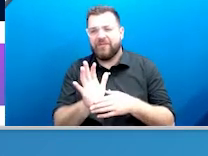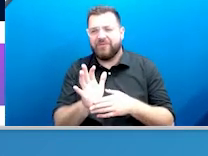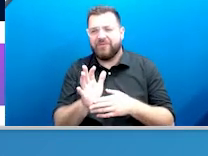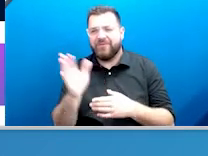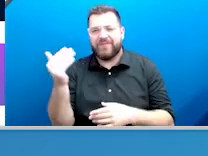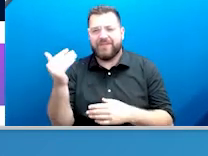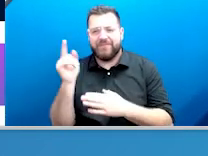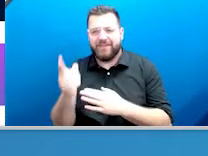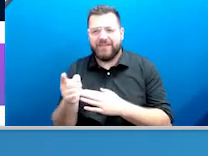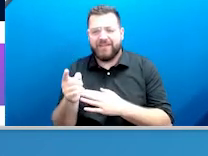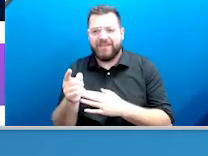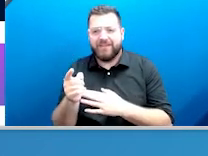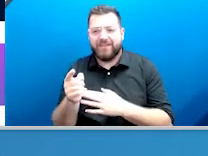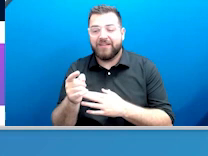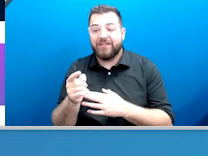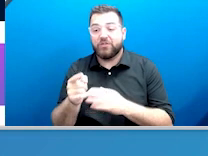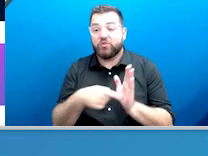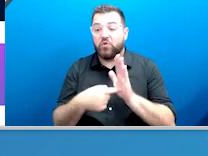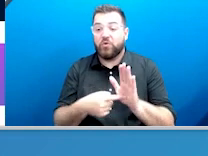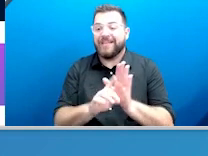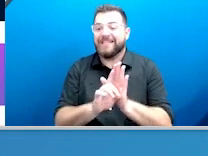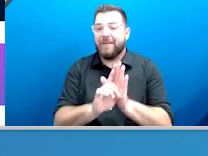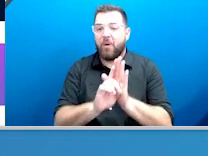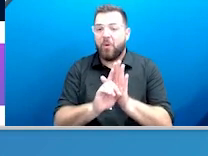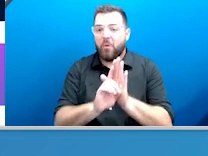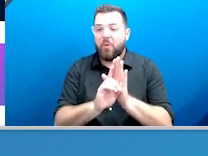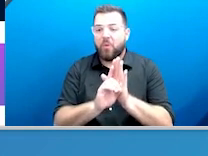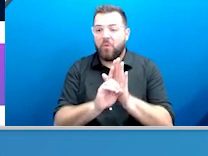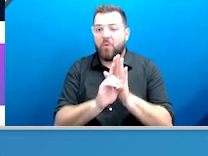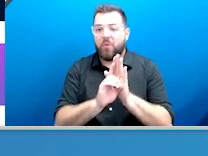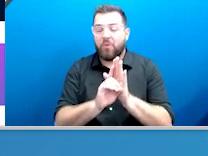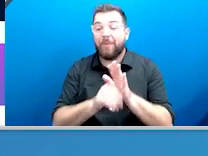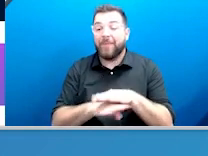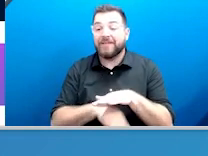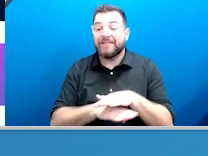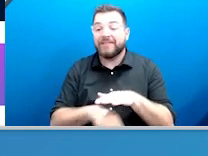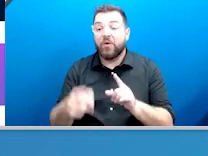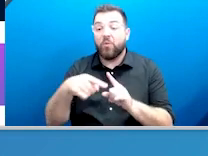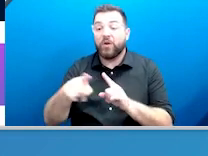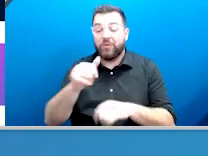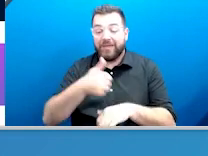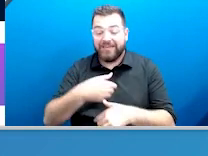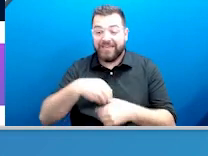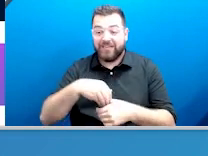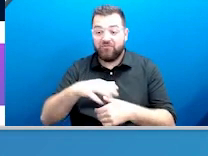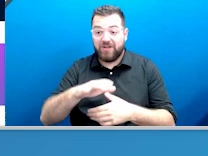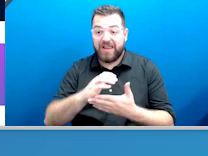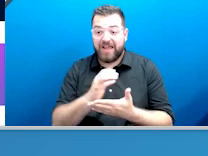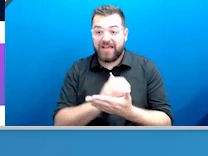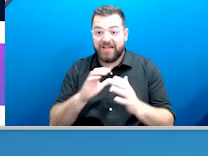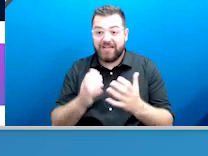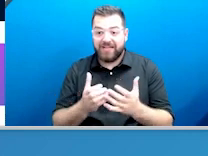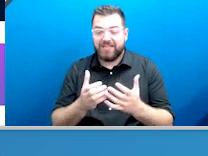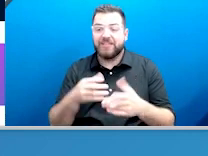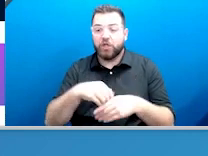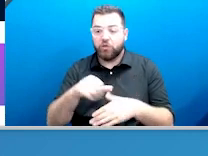15-minute video that they demoed. And so basically, when you're in your course and you create a page, you have all your text and whatnot